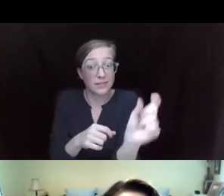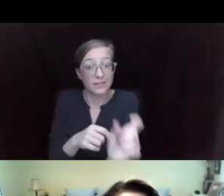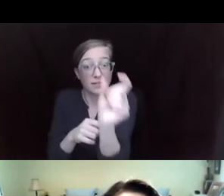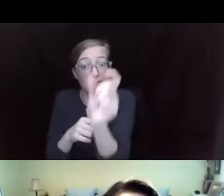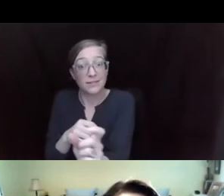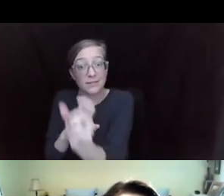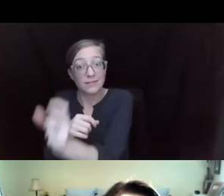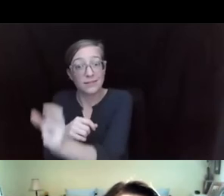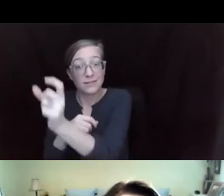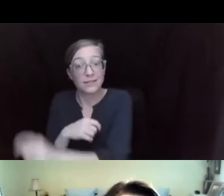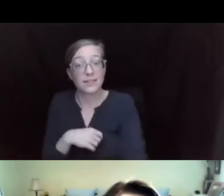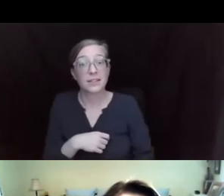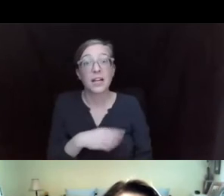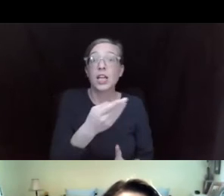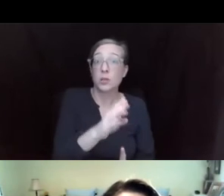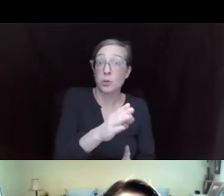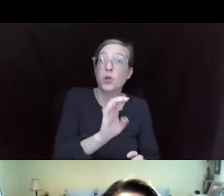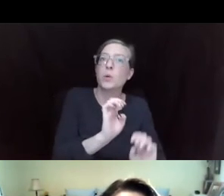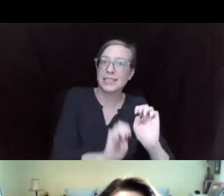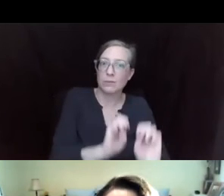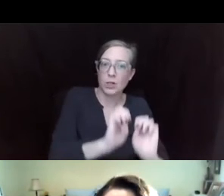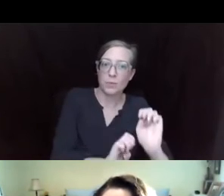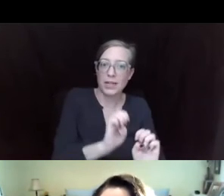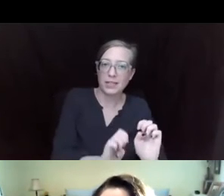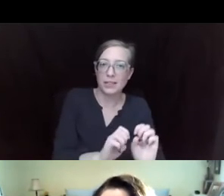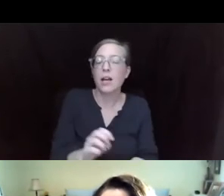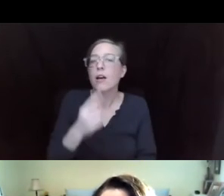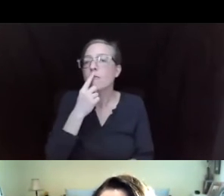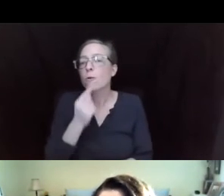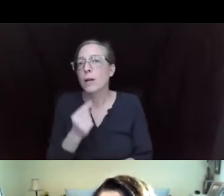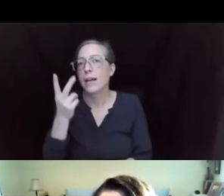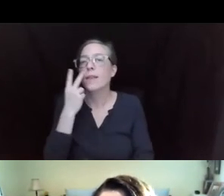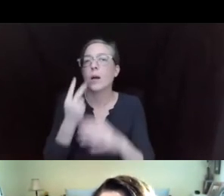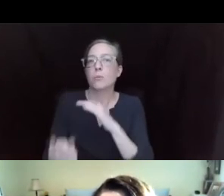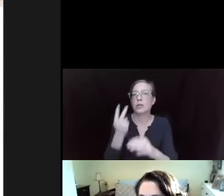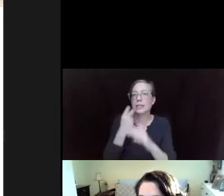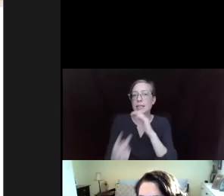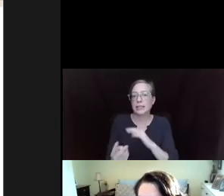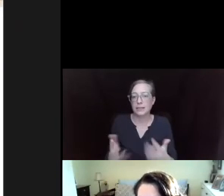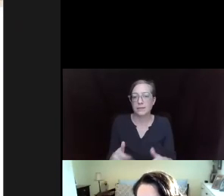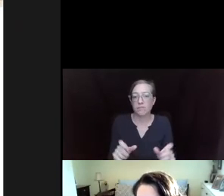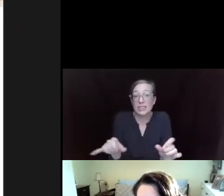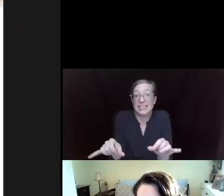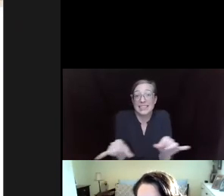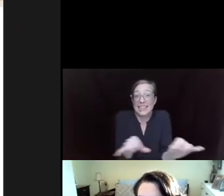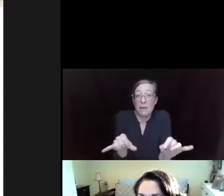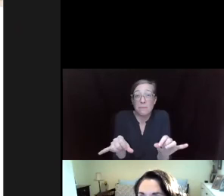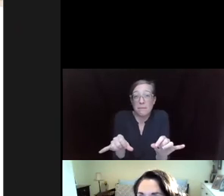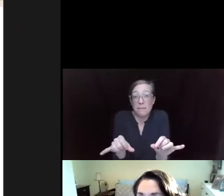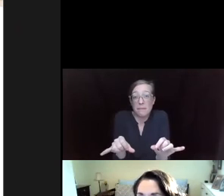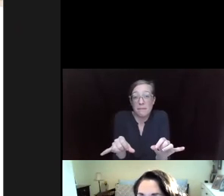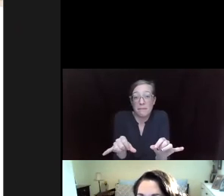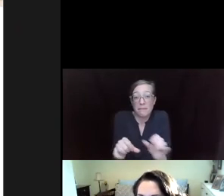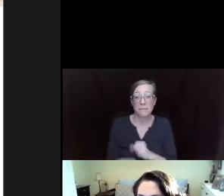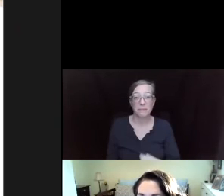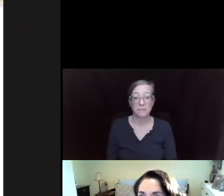The blue one is the experimental one, and the red one is the predicted one. Can you see that it's almost identical? So for the